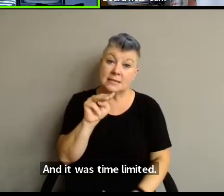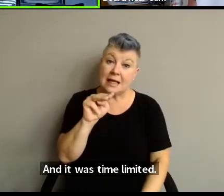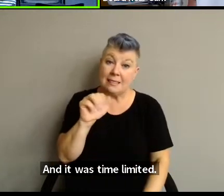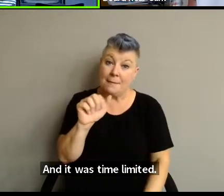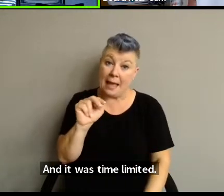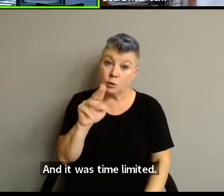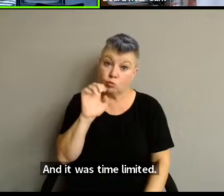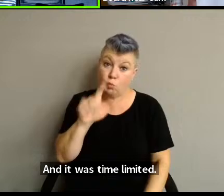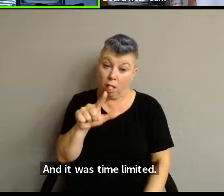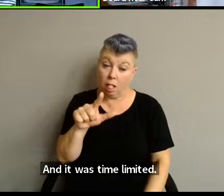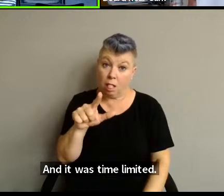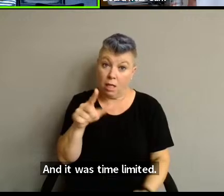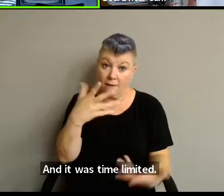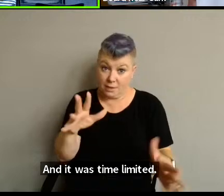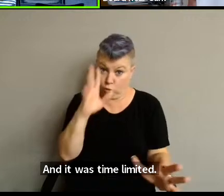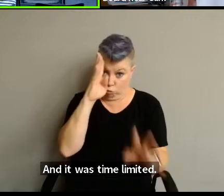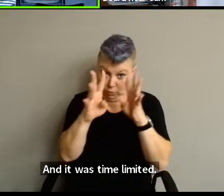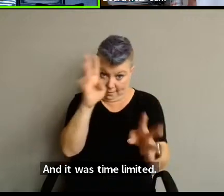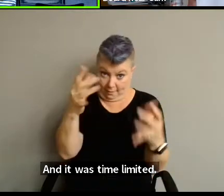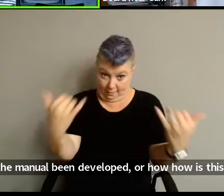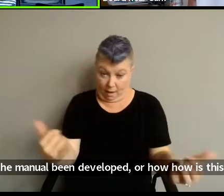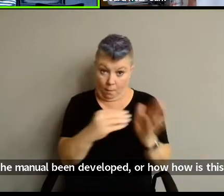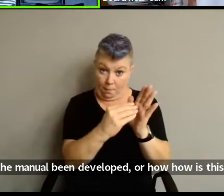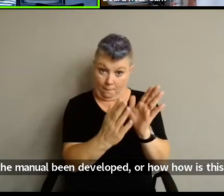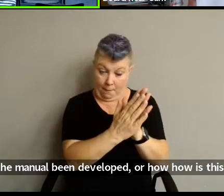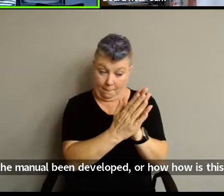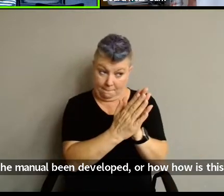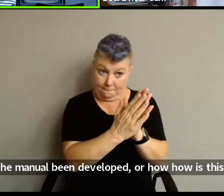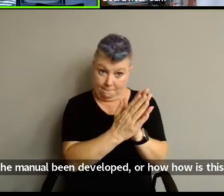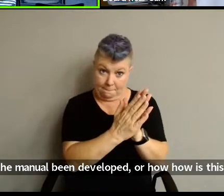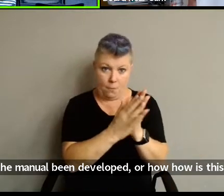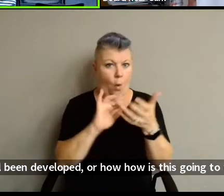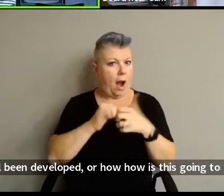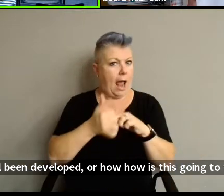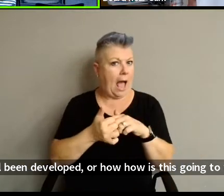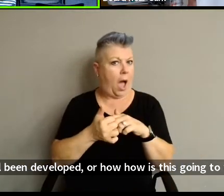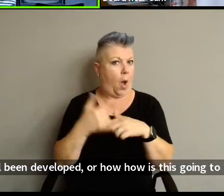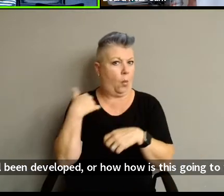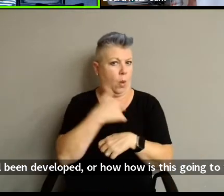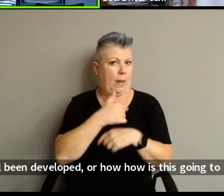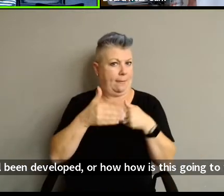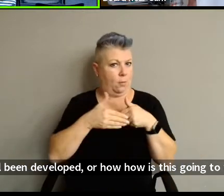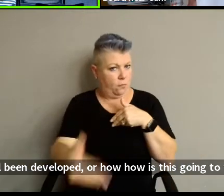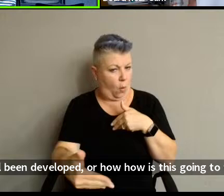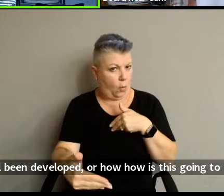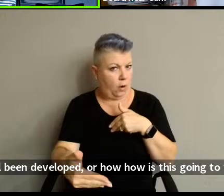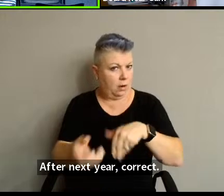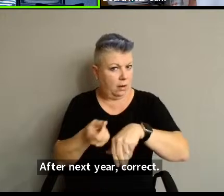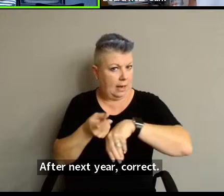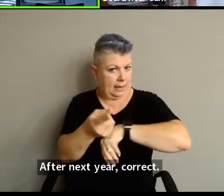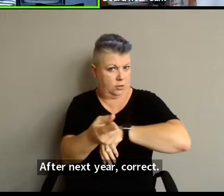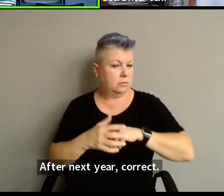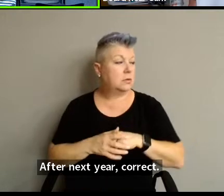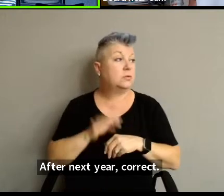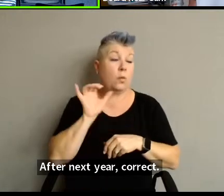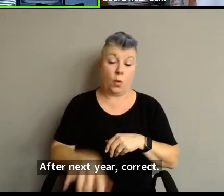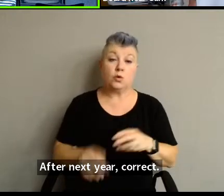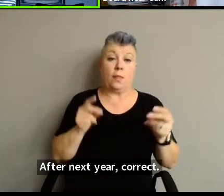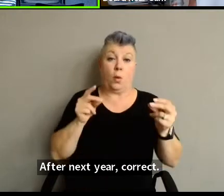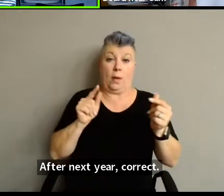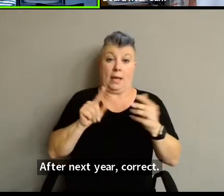developed, or how is this going to work after next year? Correct. So that is those quick start